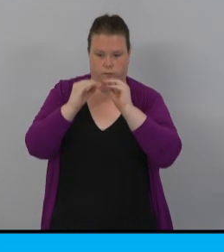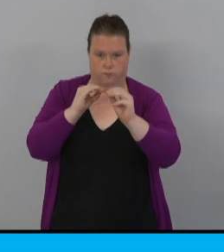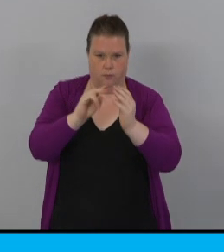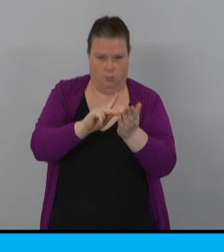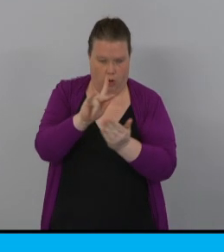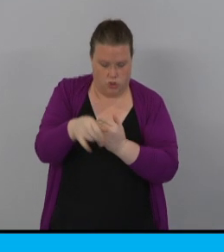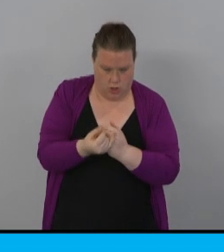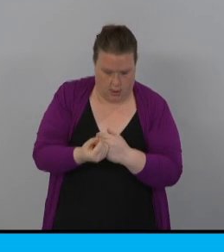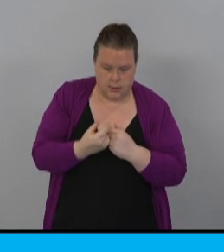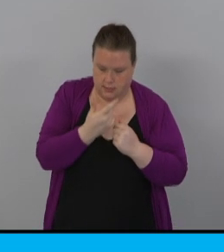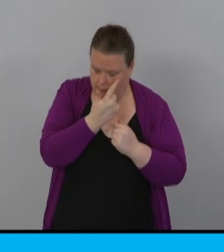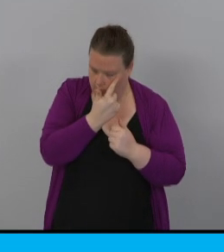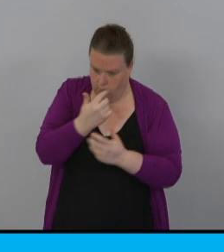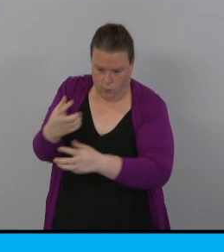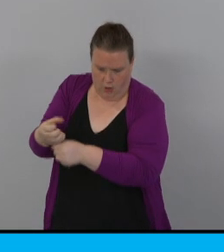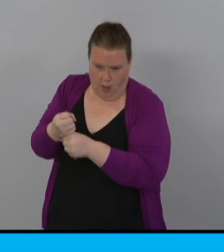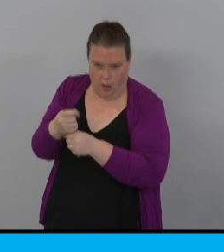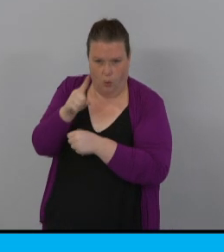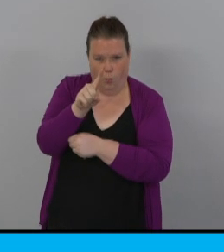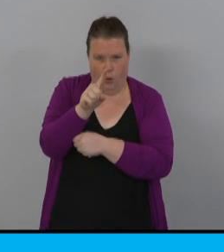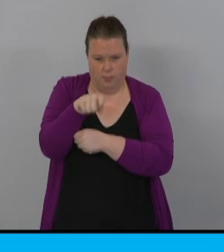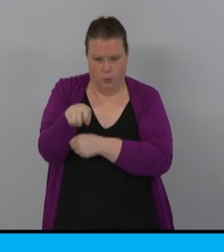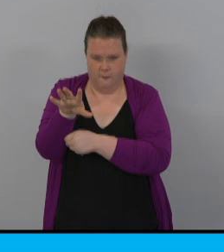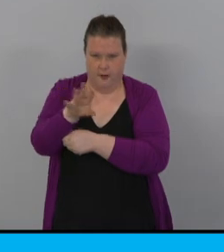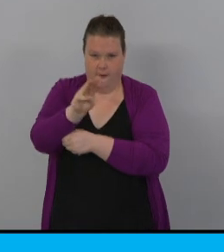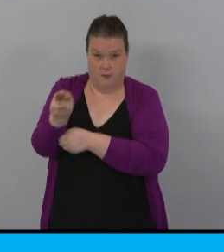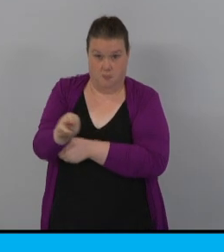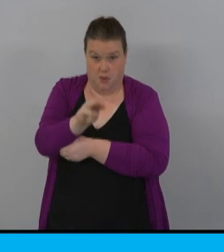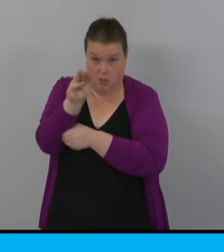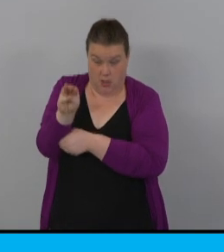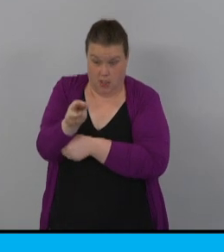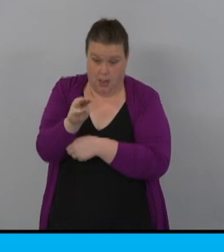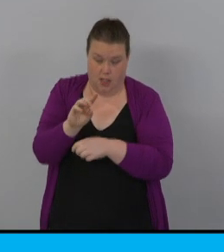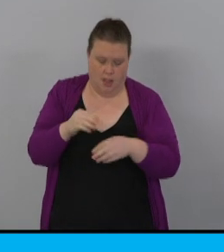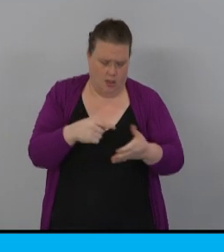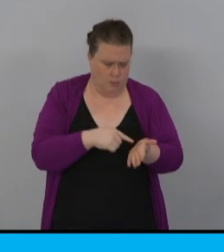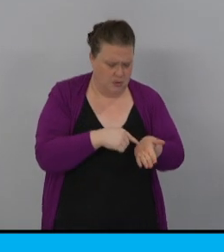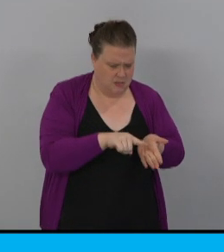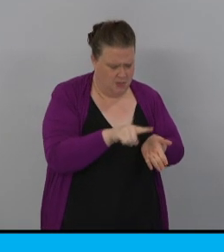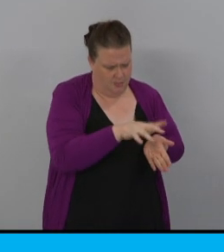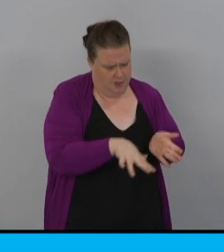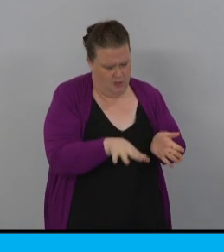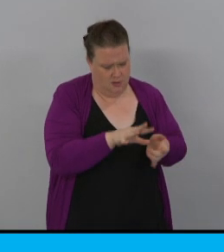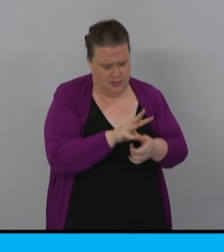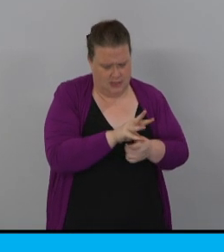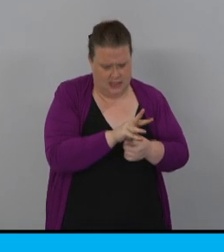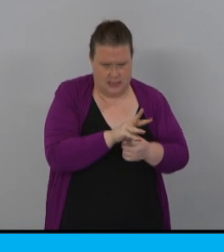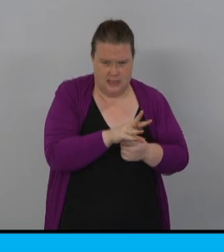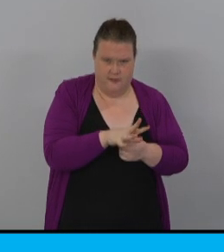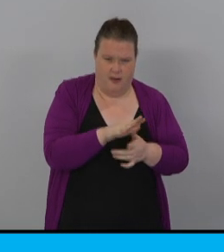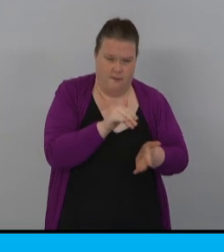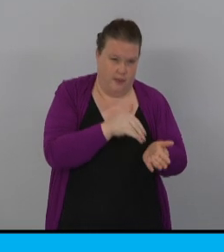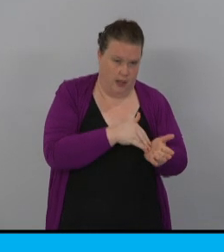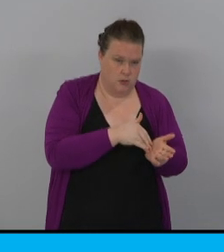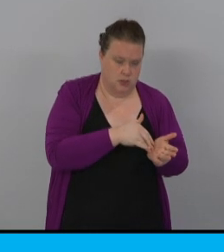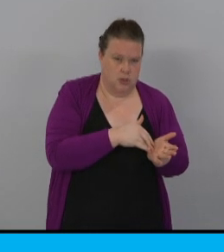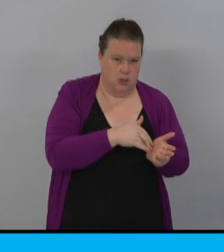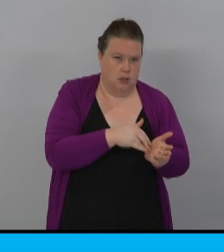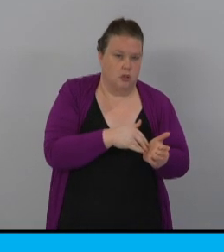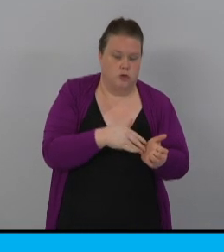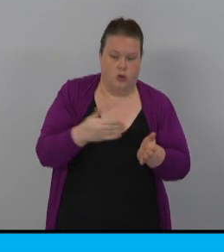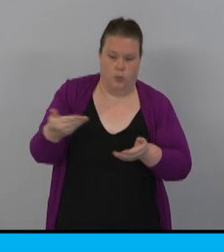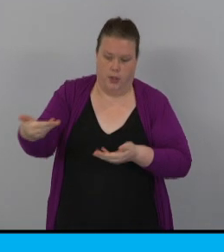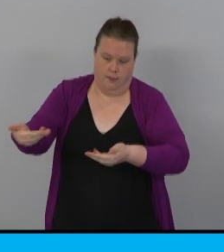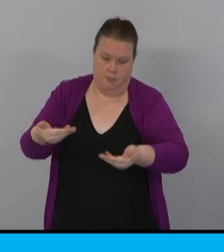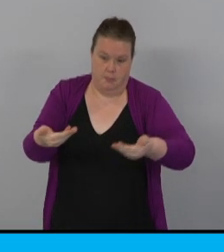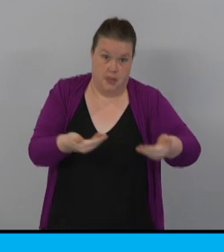only spent 60,000 of it. So those funds need to roll over. We've got some bids coming to do that work on those roofs.